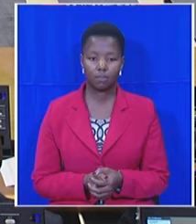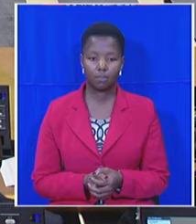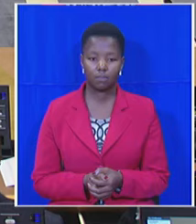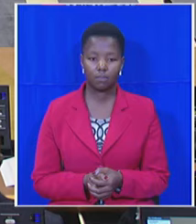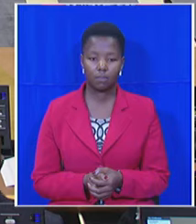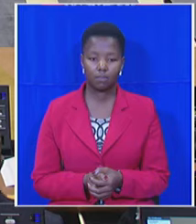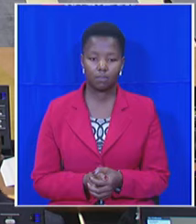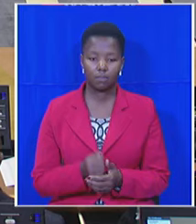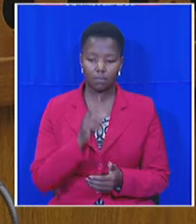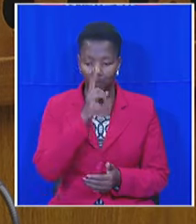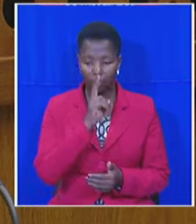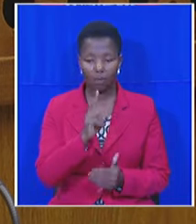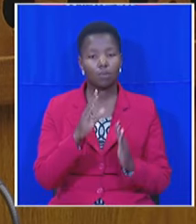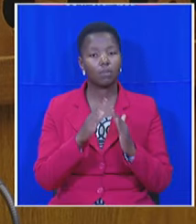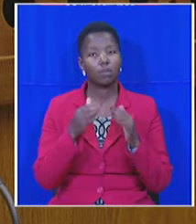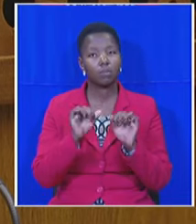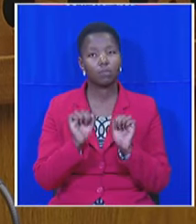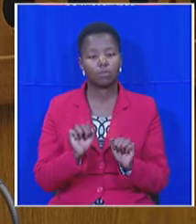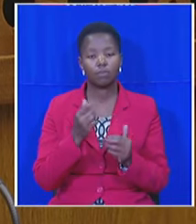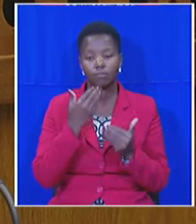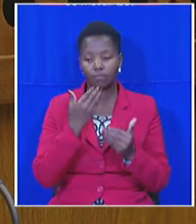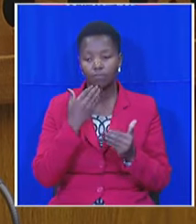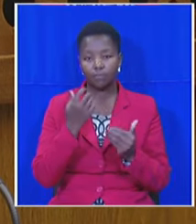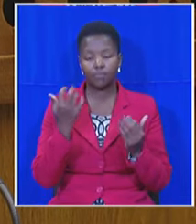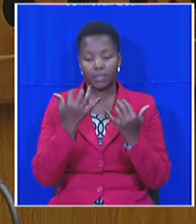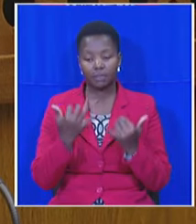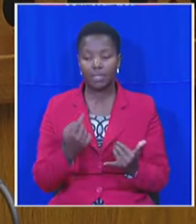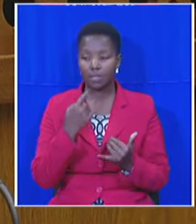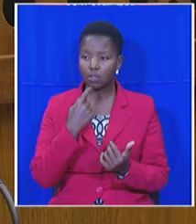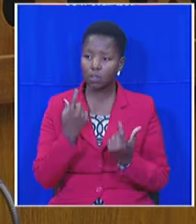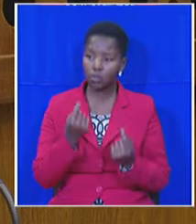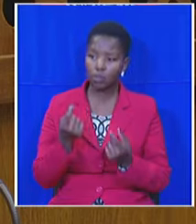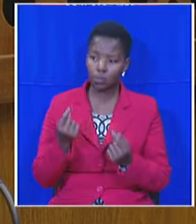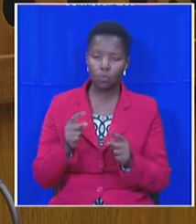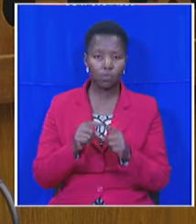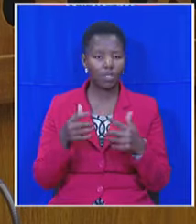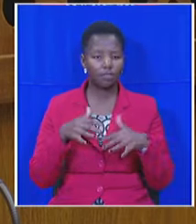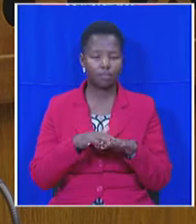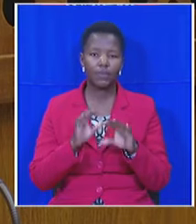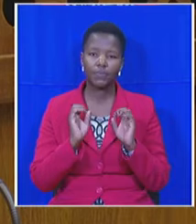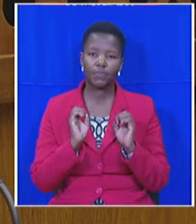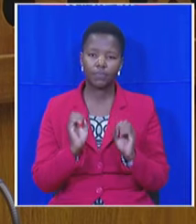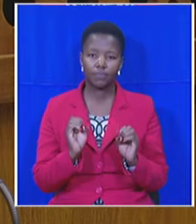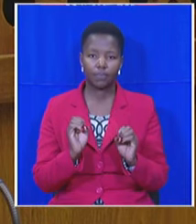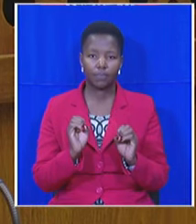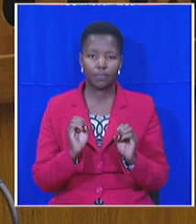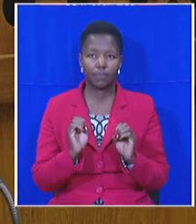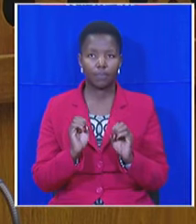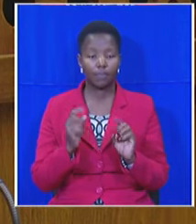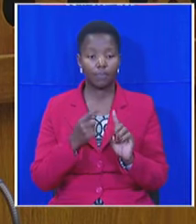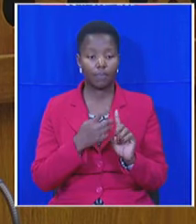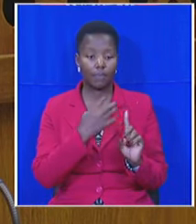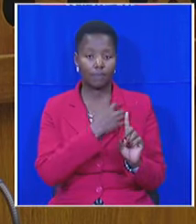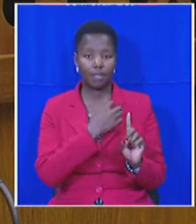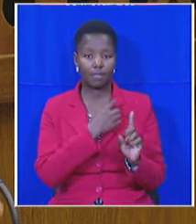Thank you, Honourable House Chairperson. This budget is big on promises, small on delivery, and completely at odds with Minister Pravin Gordhan's